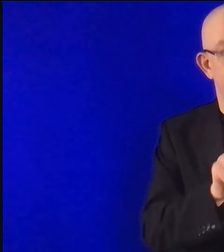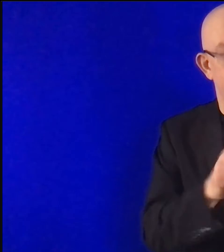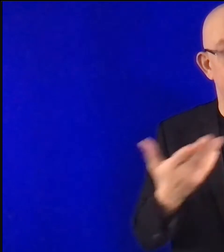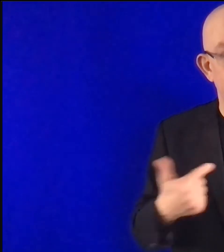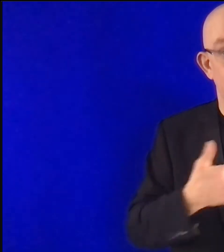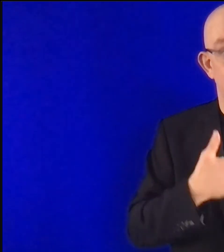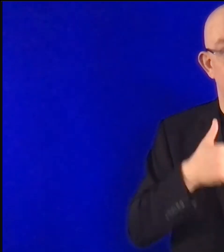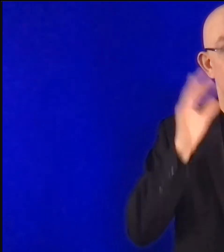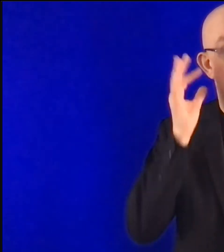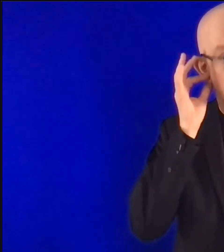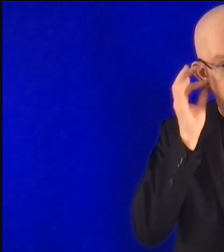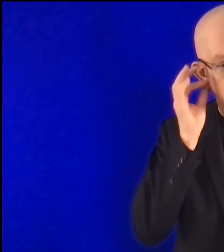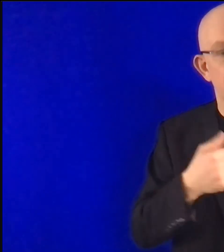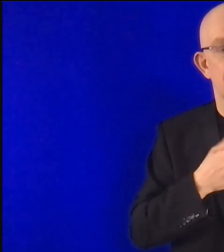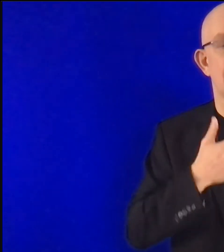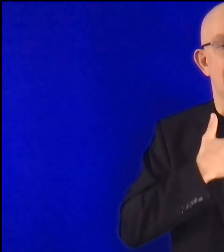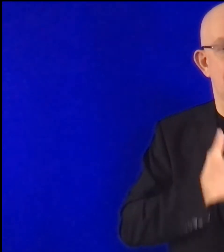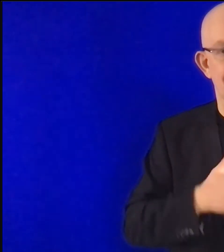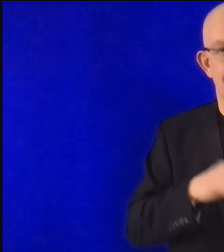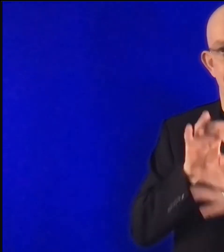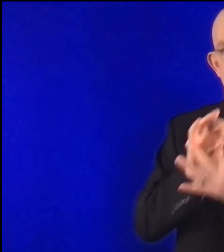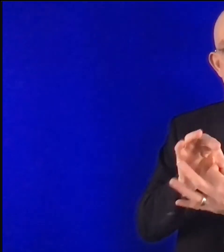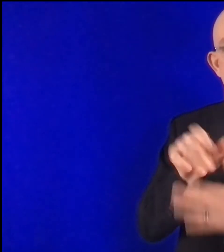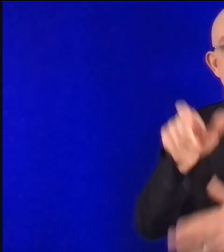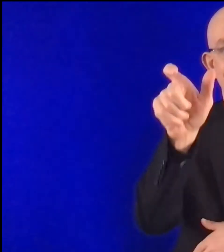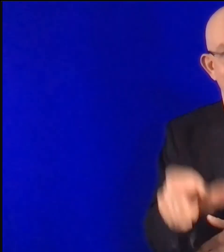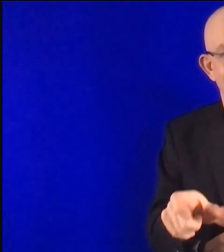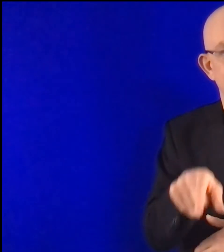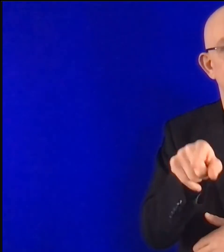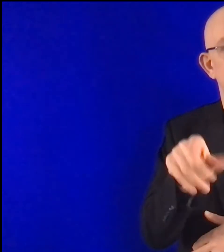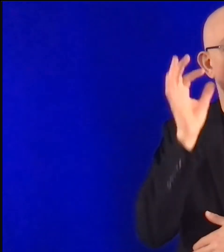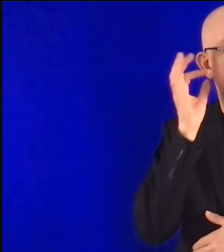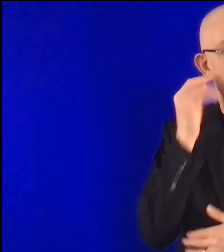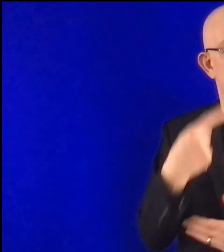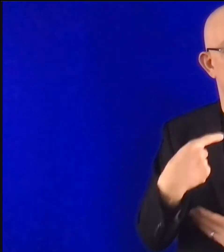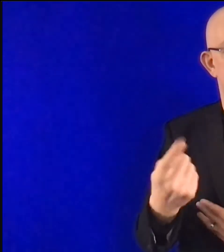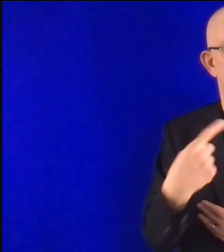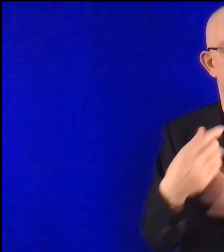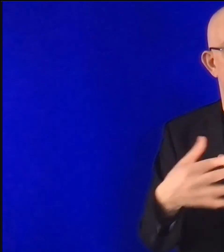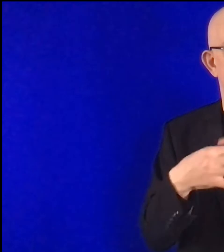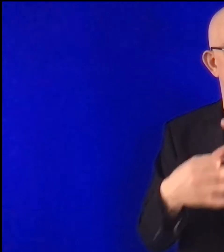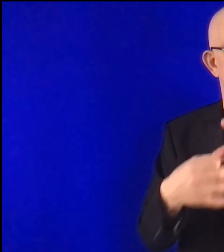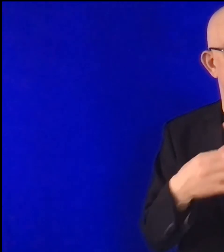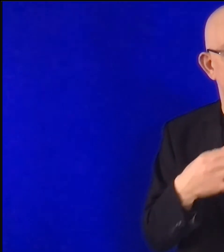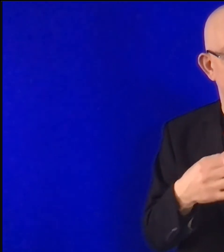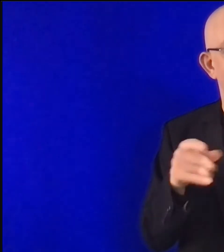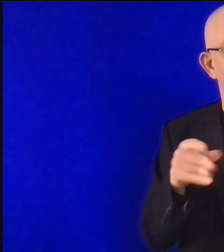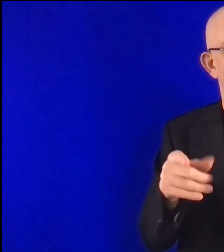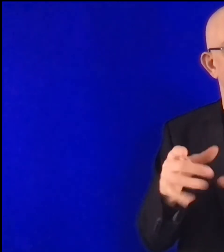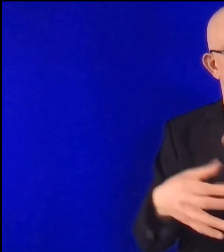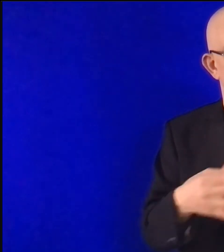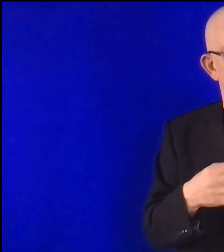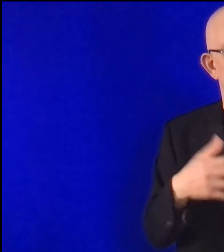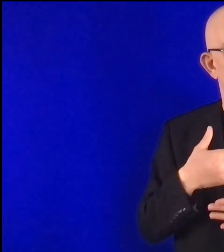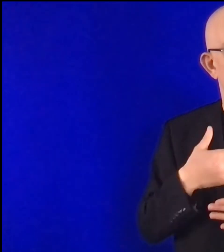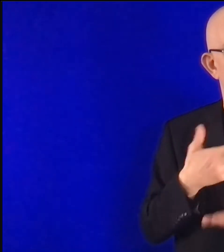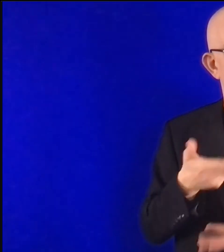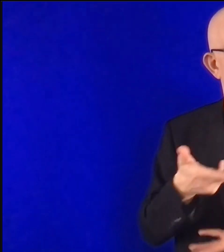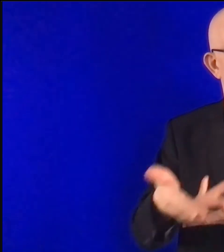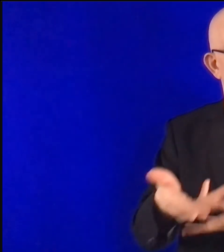whether it is CST, counseling, or anything else, or even vision therapy. And it has been 2 years now since I have